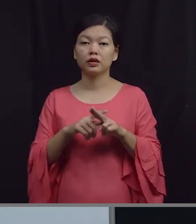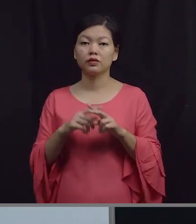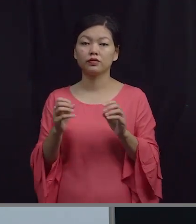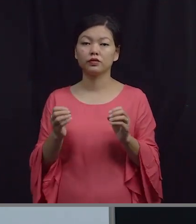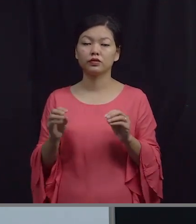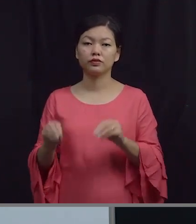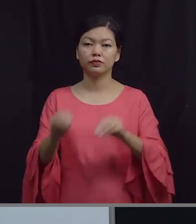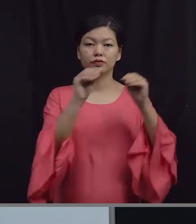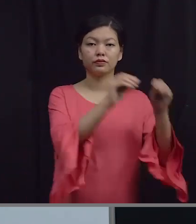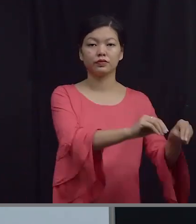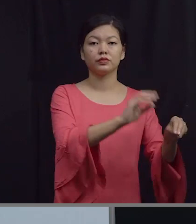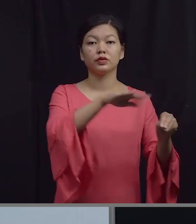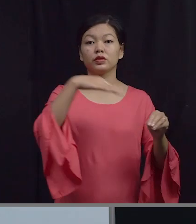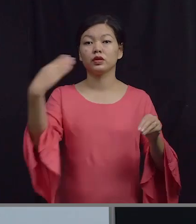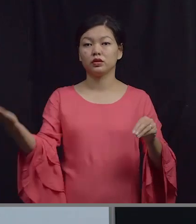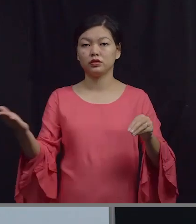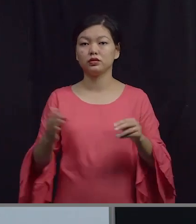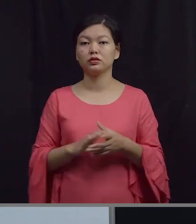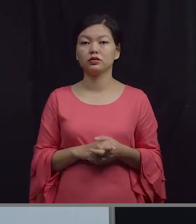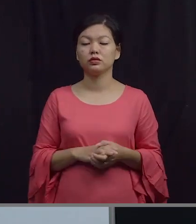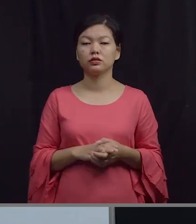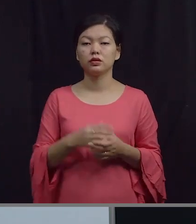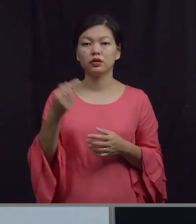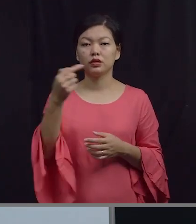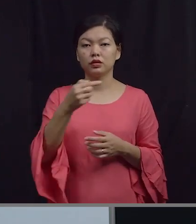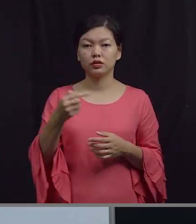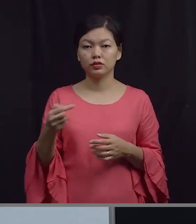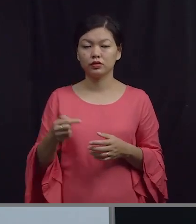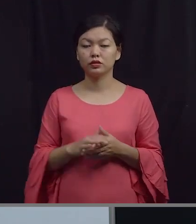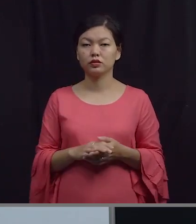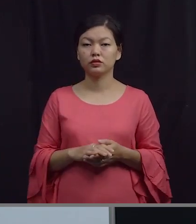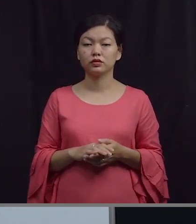this 0.5 to the other side, so the equation will reduce to